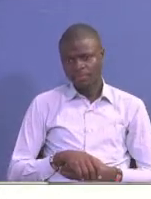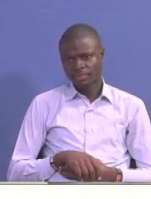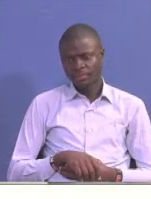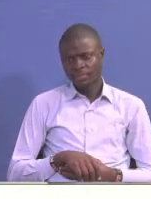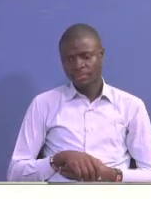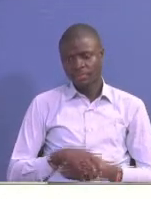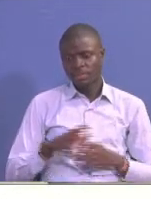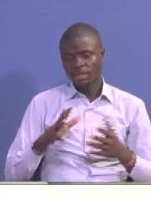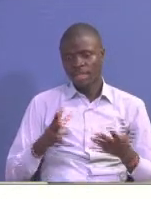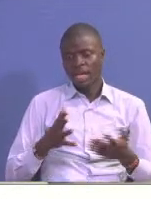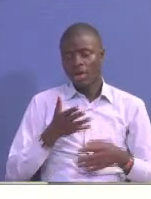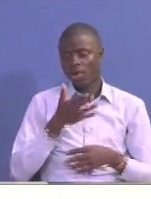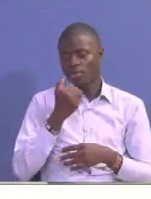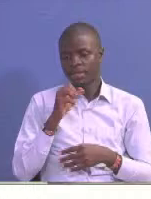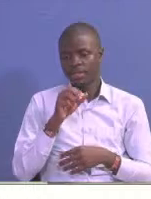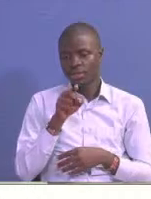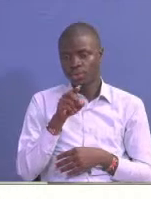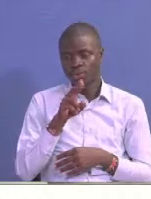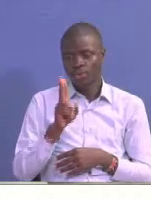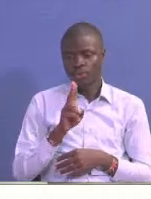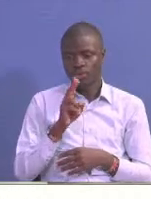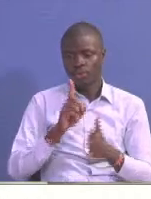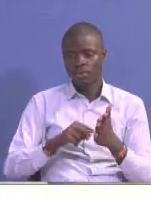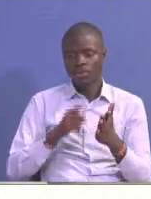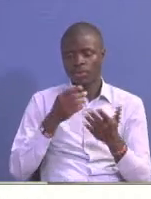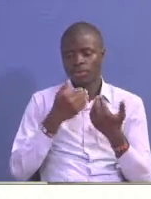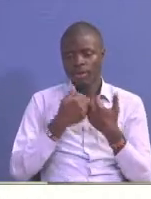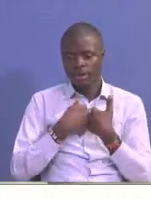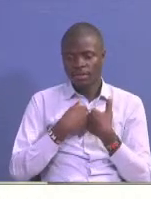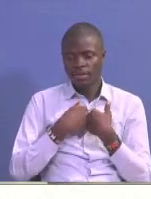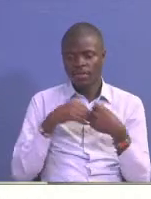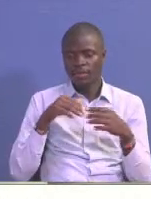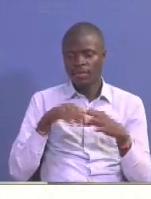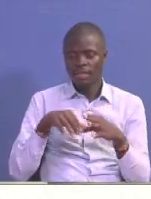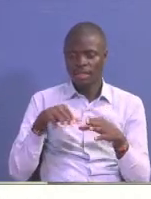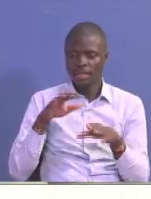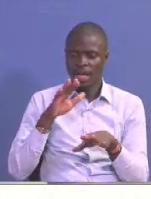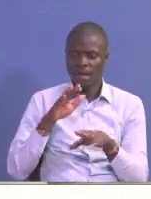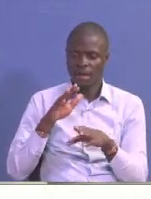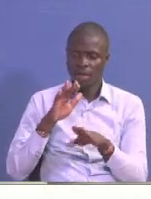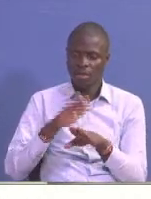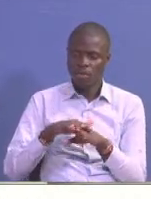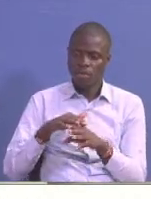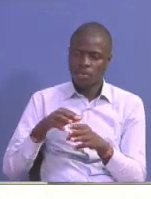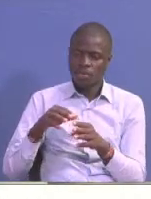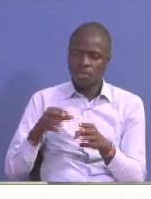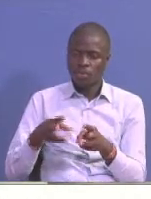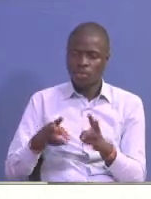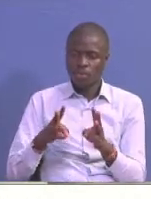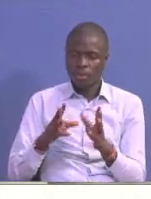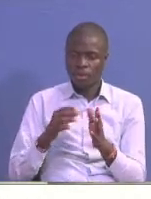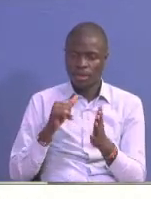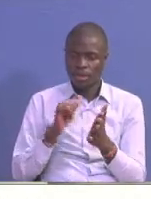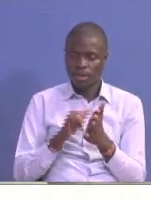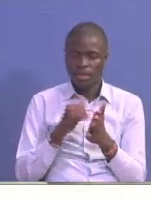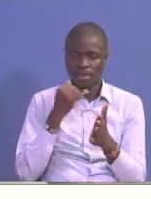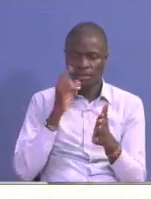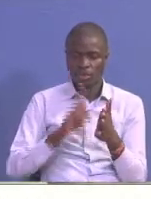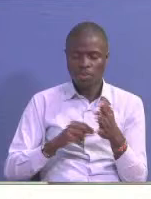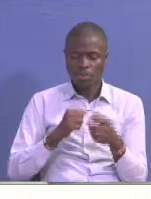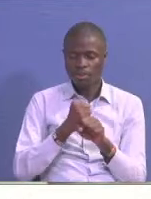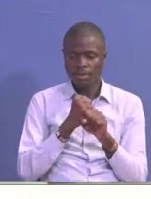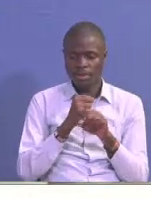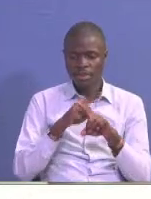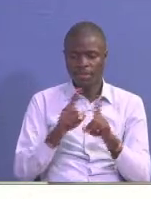Is how best you utilize what you have in a strategic manner. That's what makes the